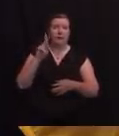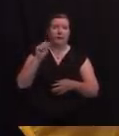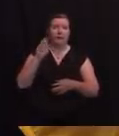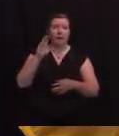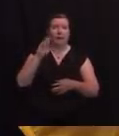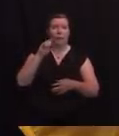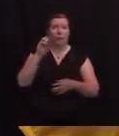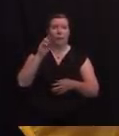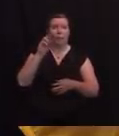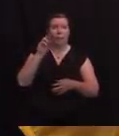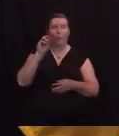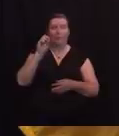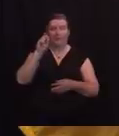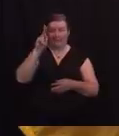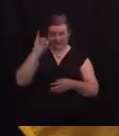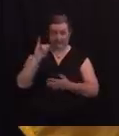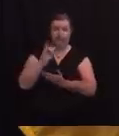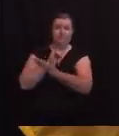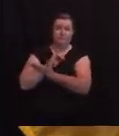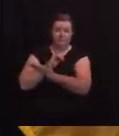had